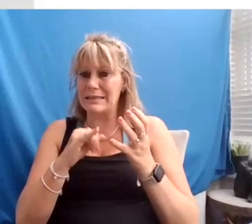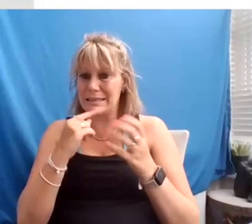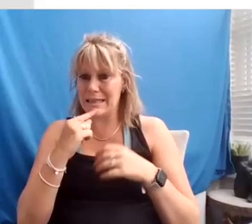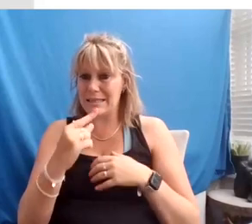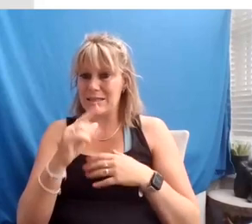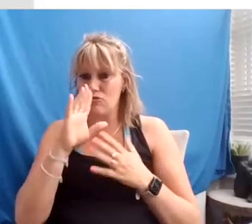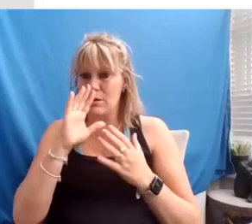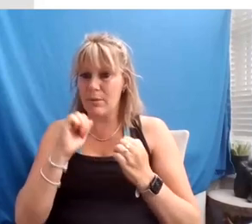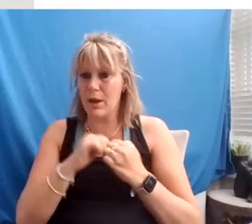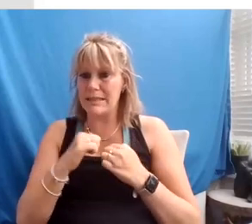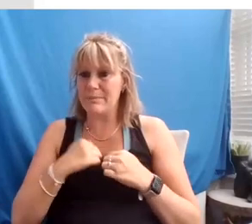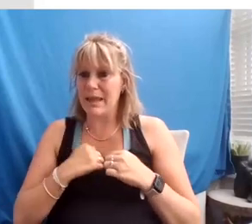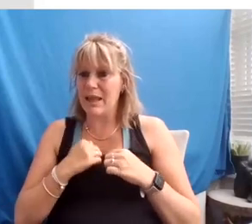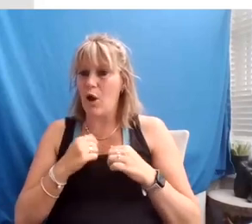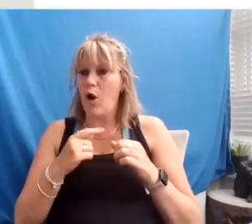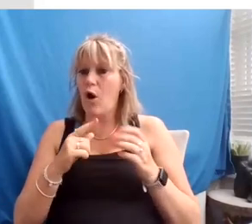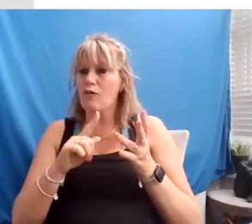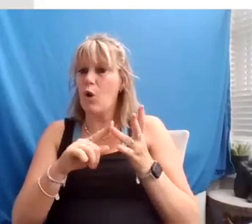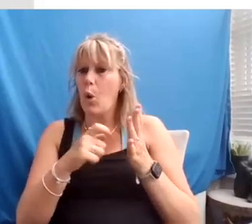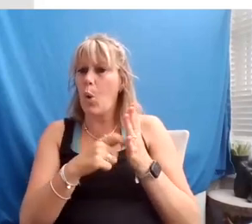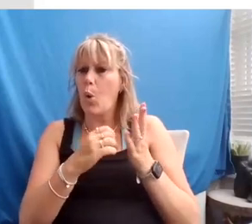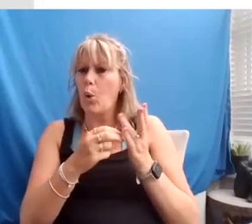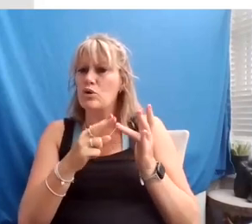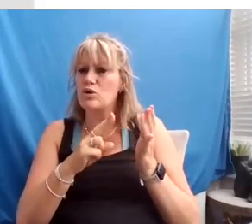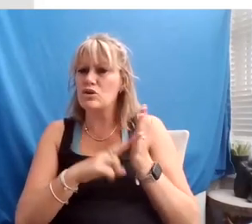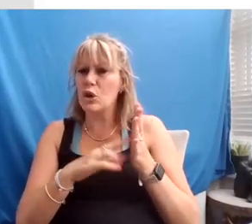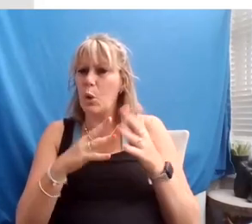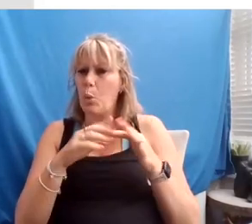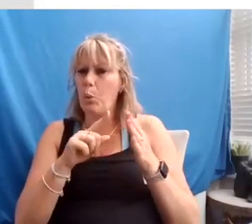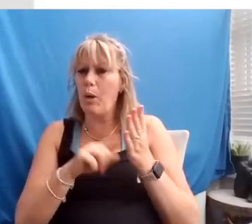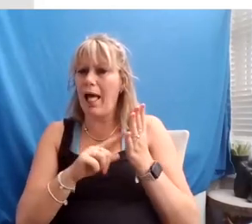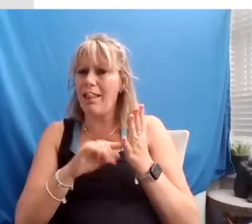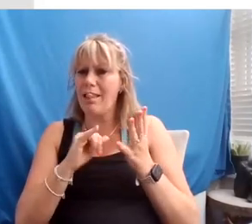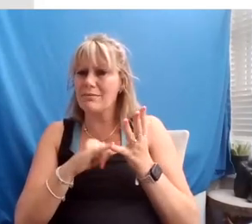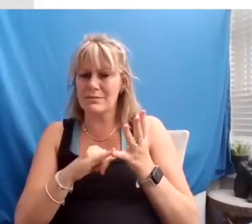Orson Welles in those Sherry adverts.